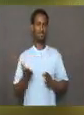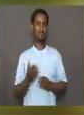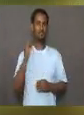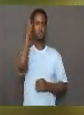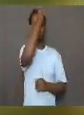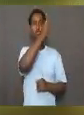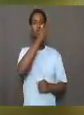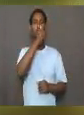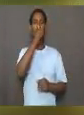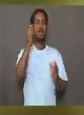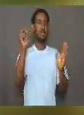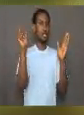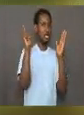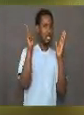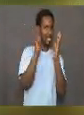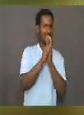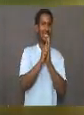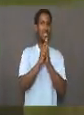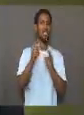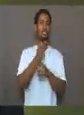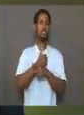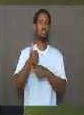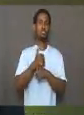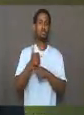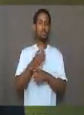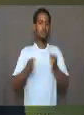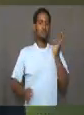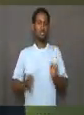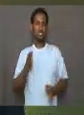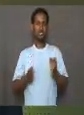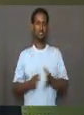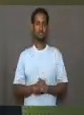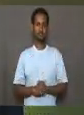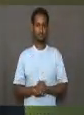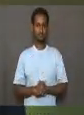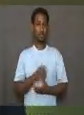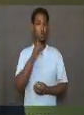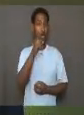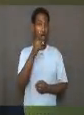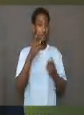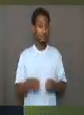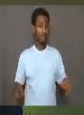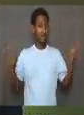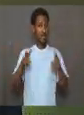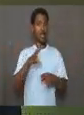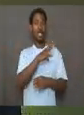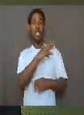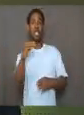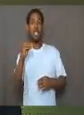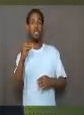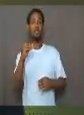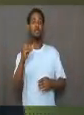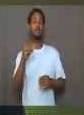legal institutions of justice. You have studied the federal and state